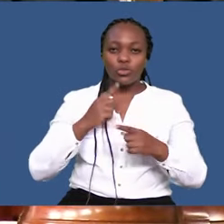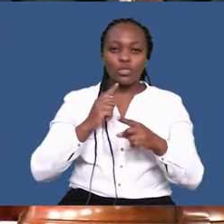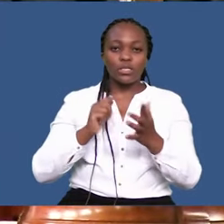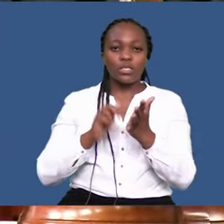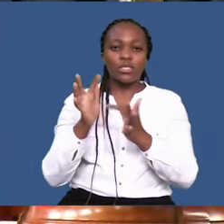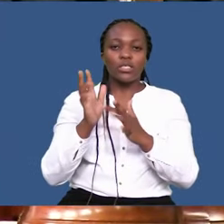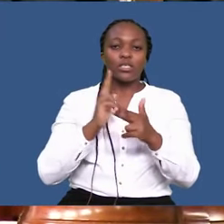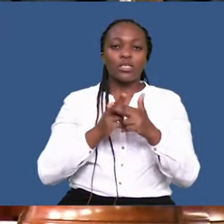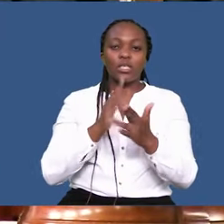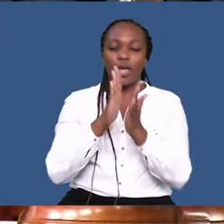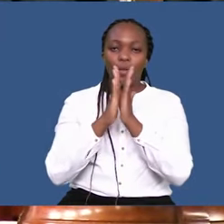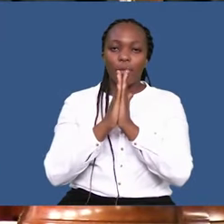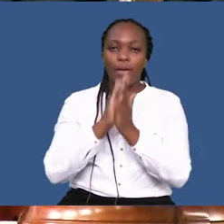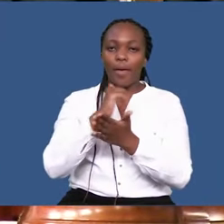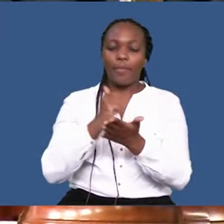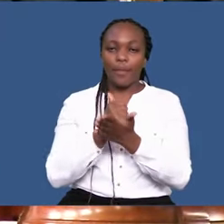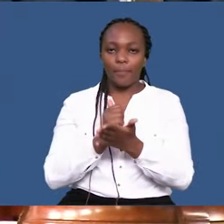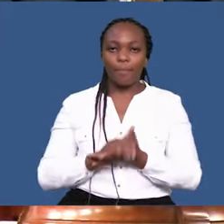pray. Amen.